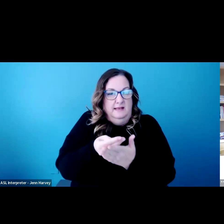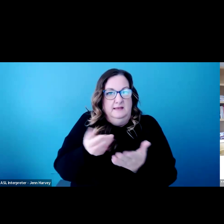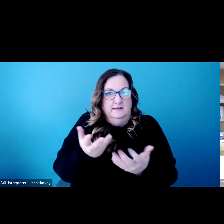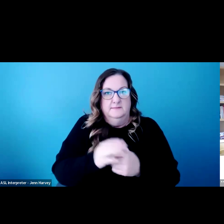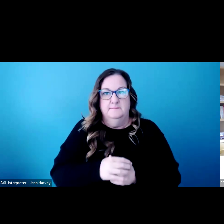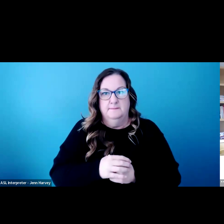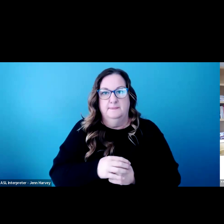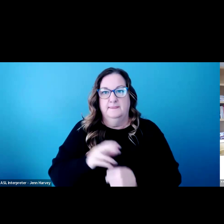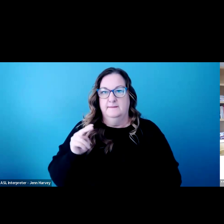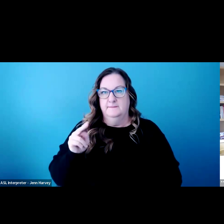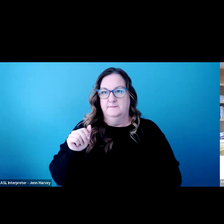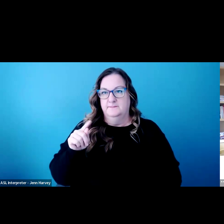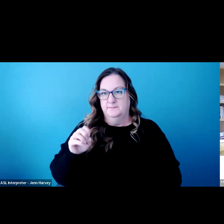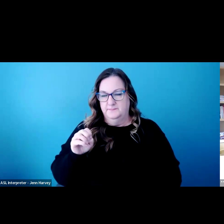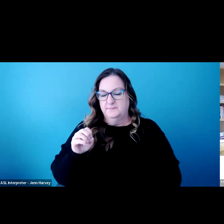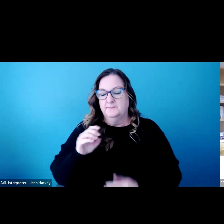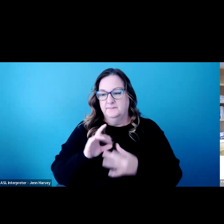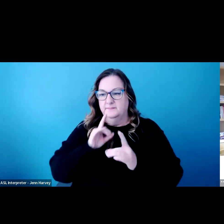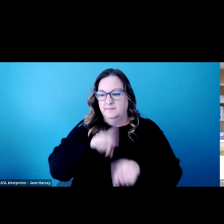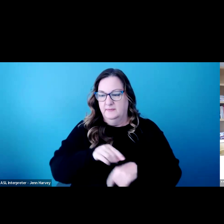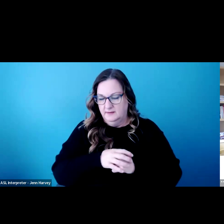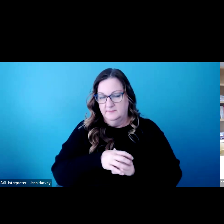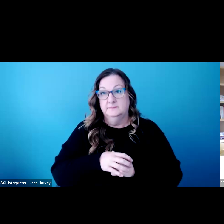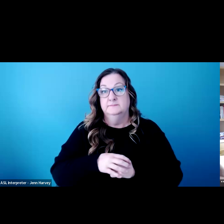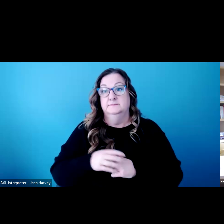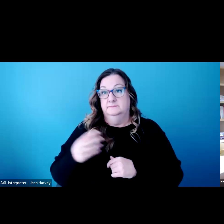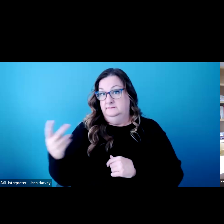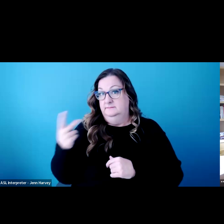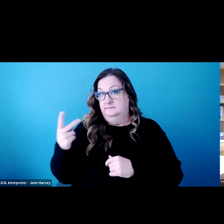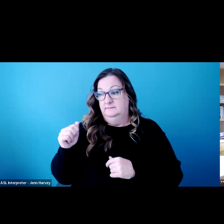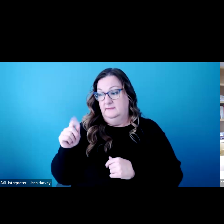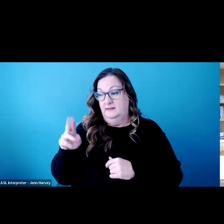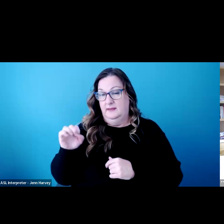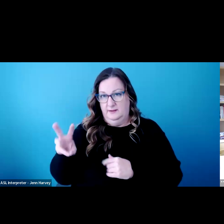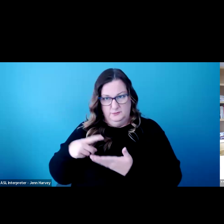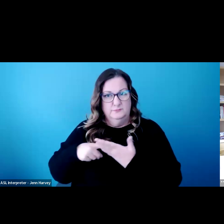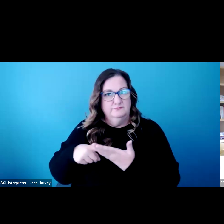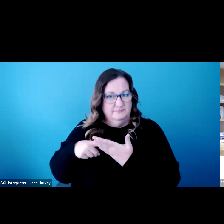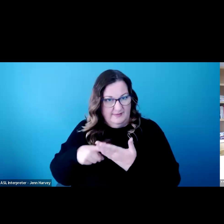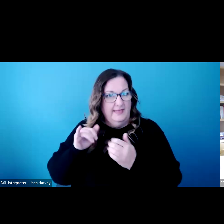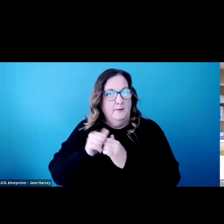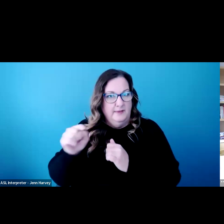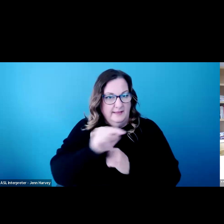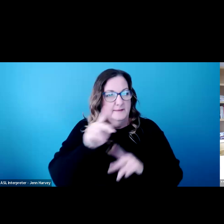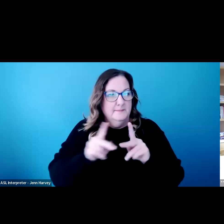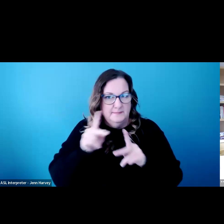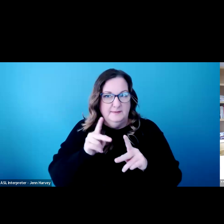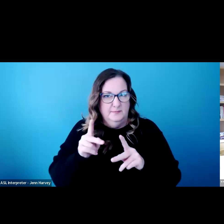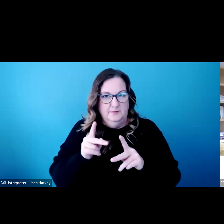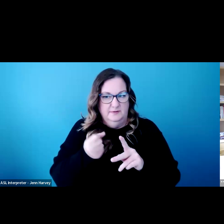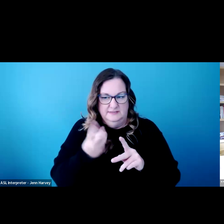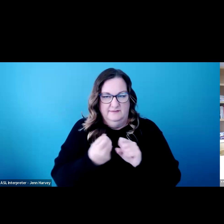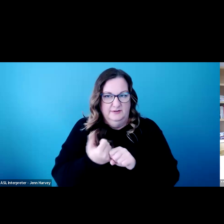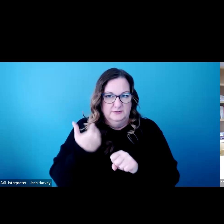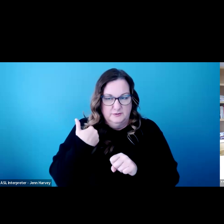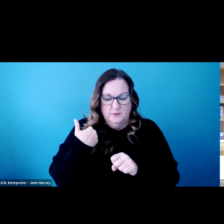I know Andrew and I had some conversations a few years ago about this with some people in this space. I don't know, Andrew, if you have other